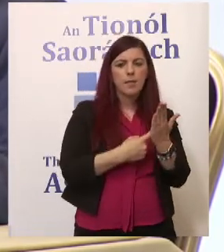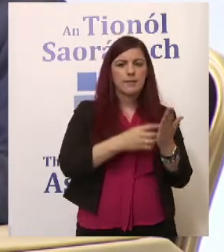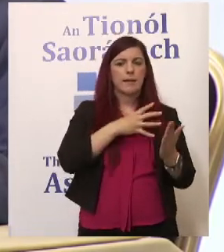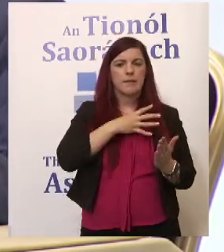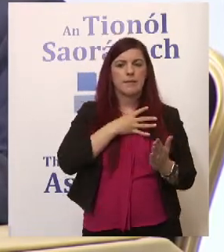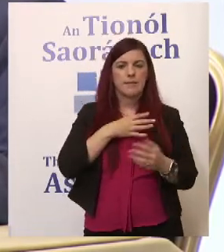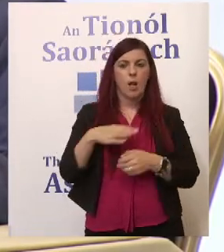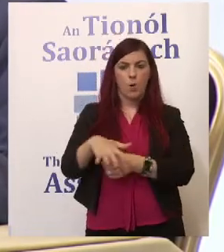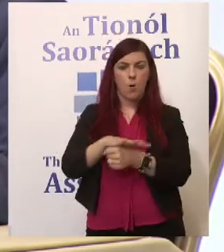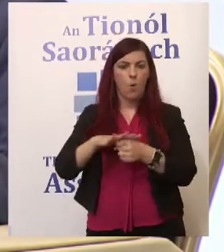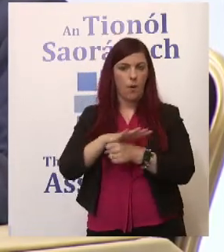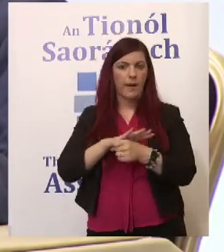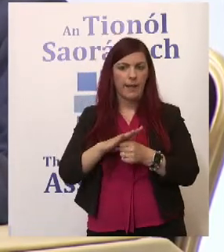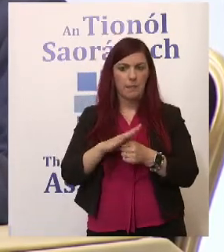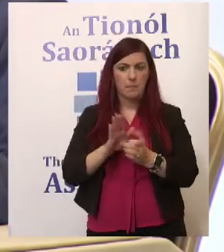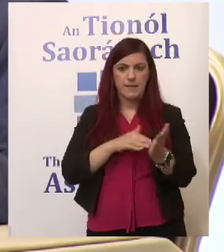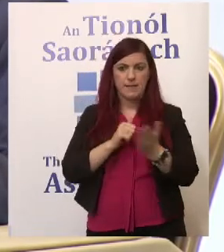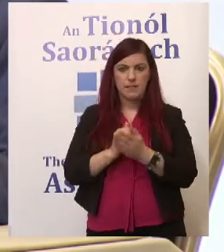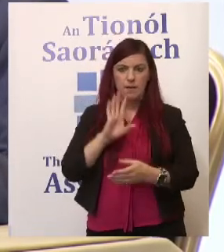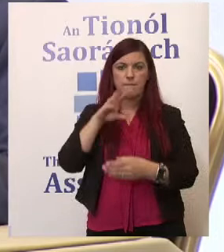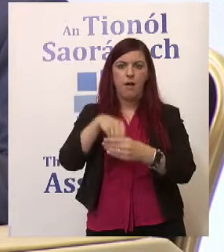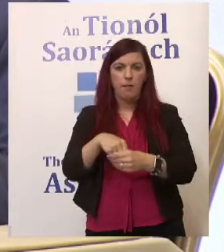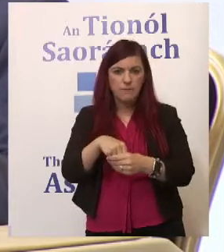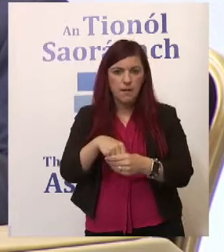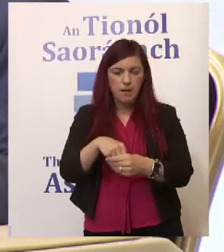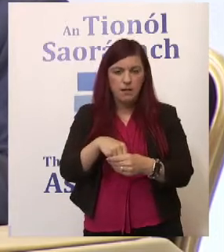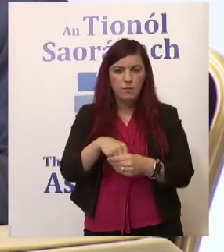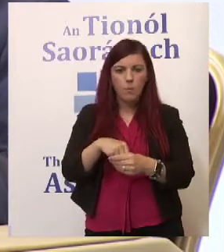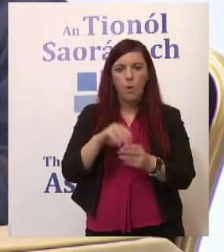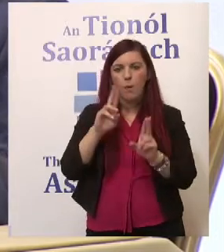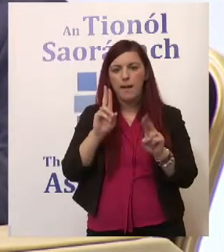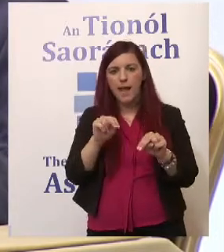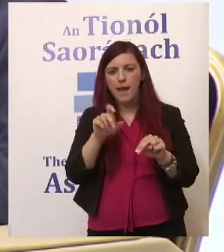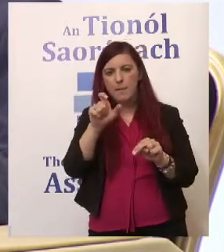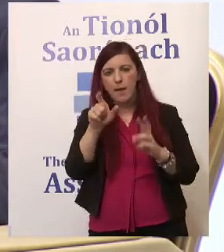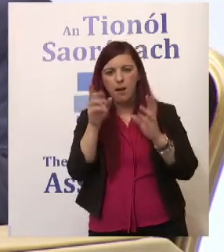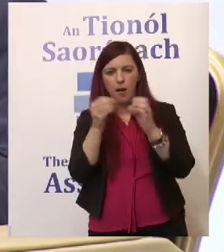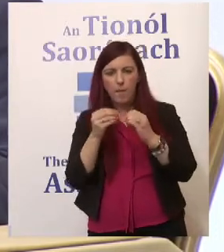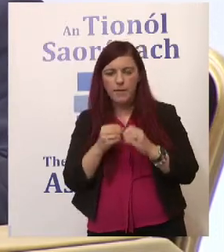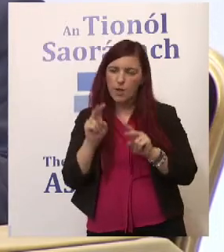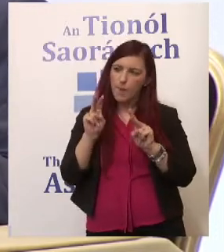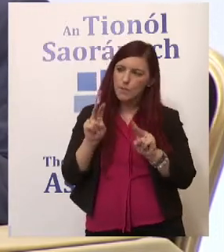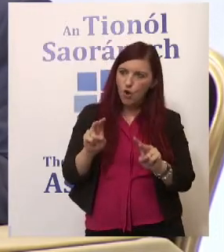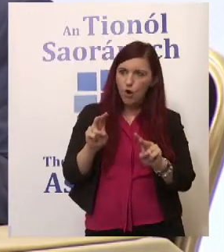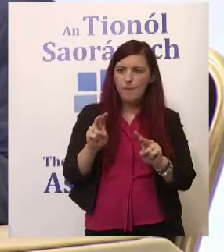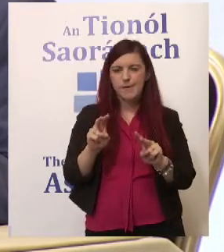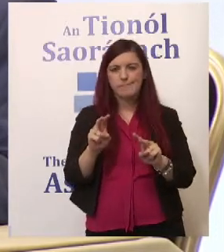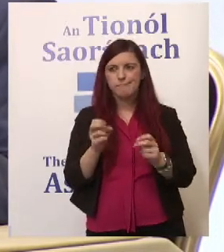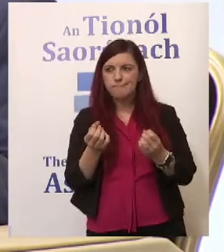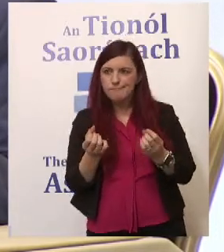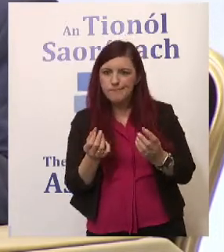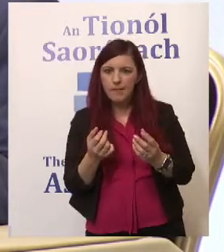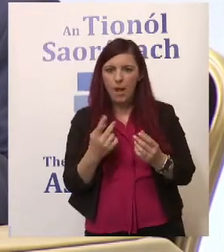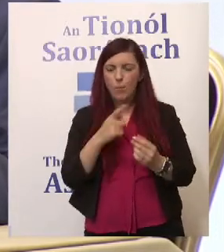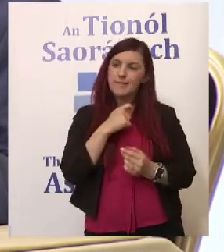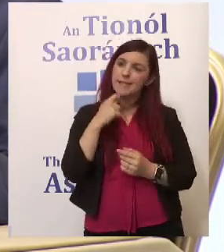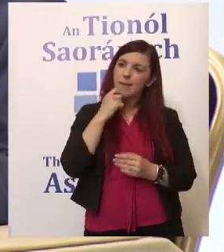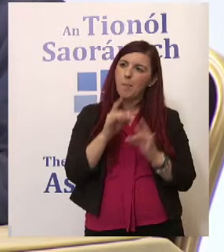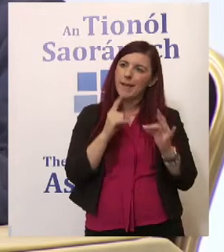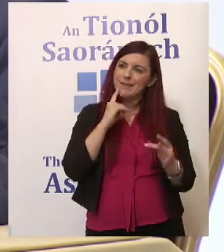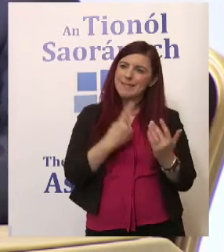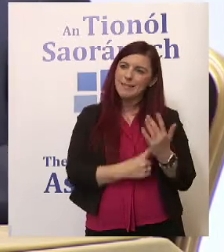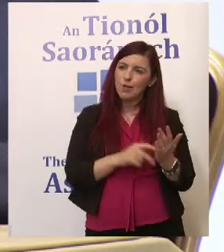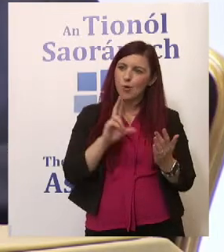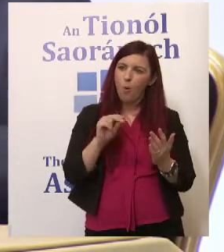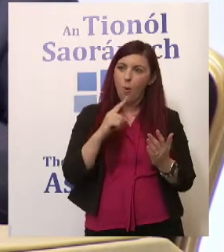local level, businesses tend to have representation on, where they get to kind of comment and observe and whatever. And I wouldn't say we're not